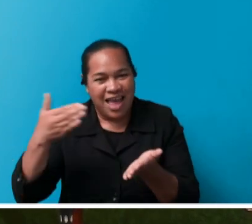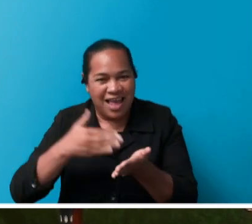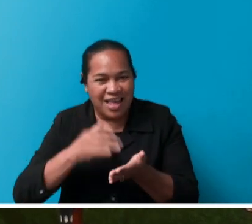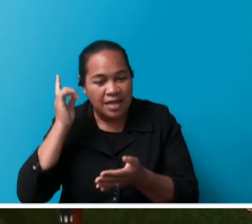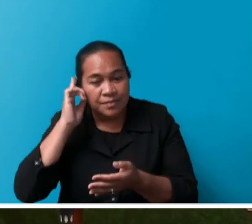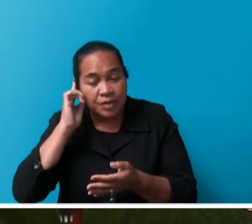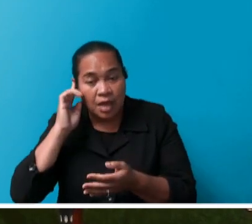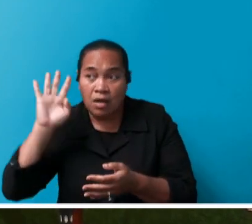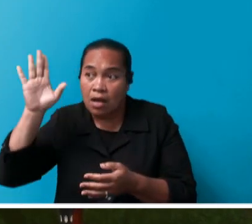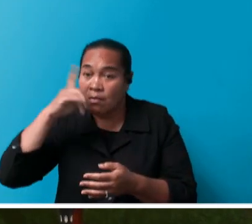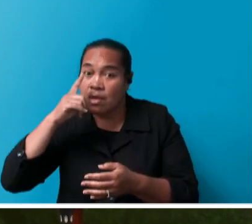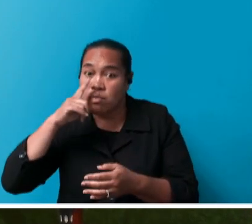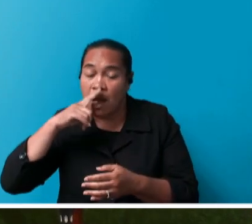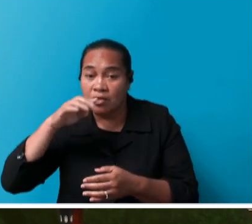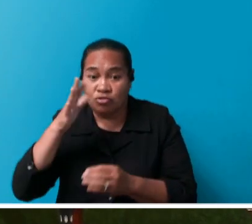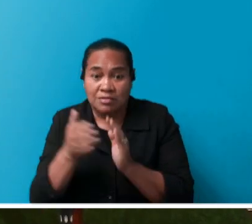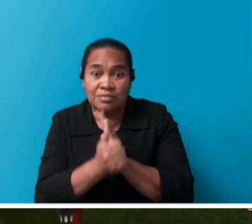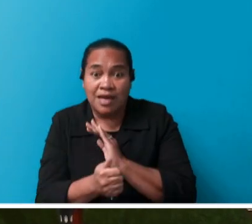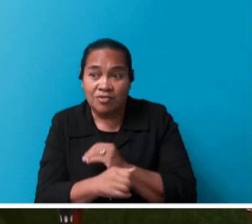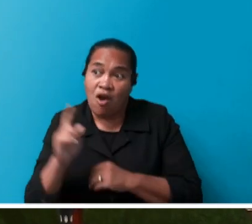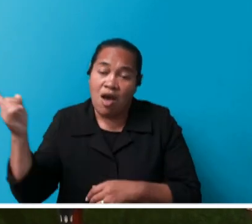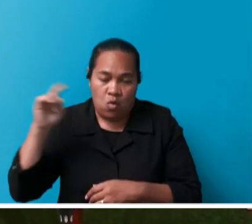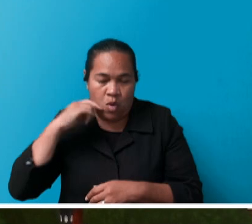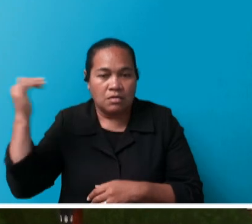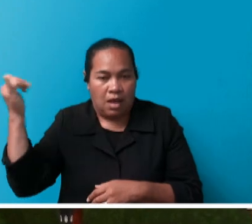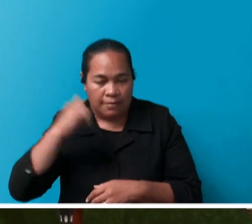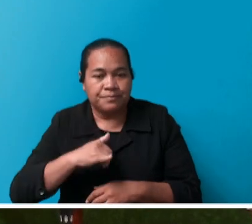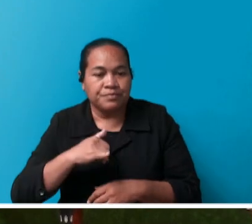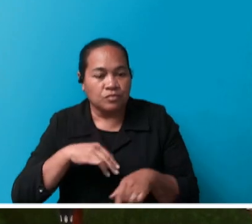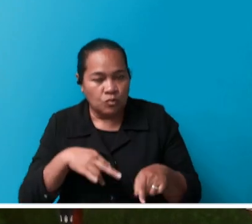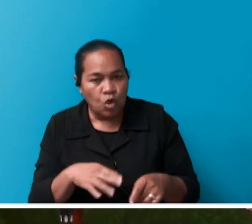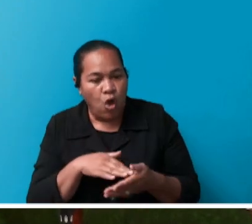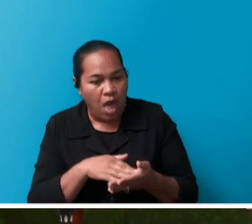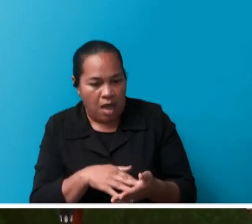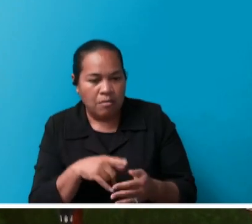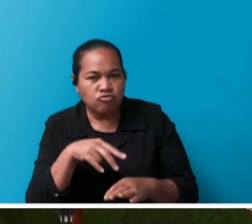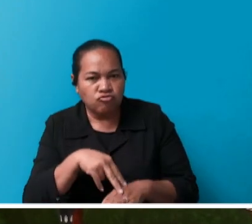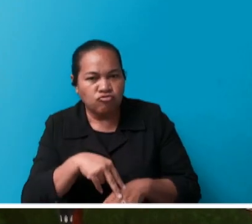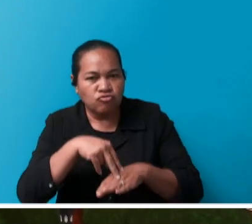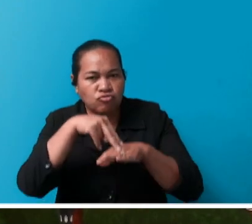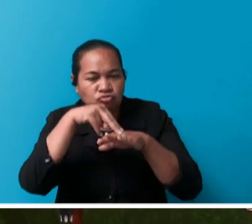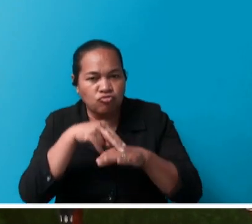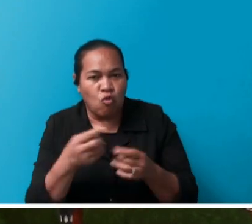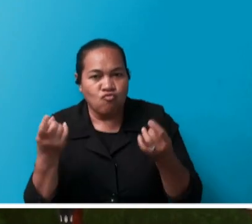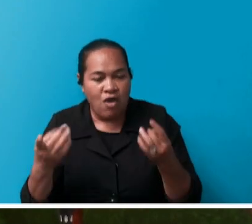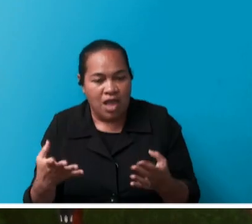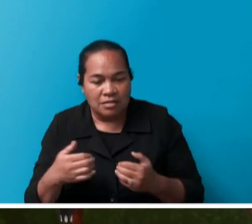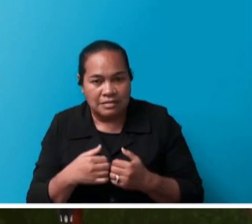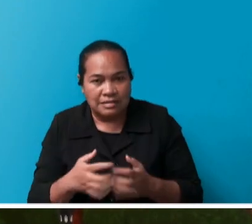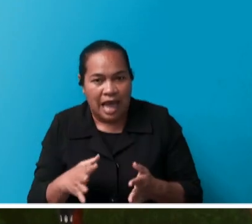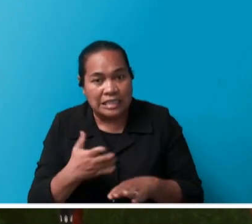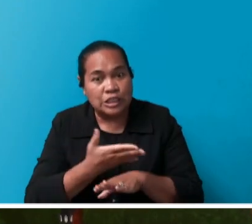expected into the country shortly to undertake the installation and commissioning work in the next few